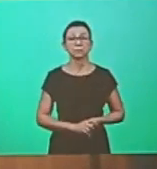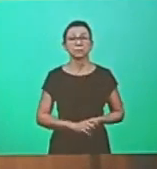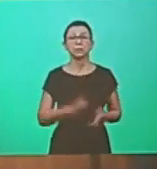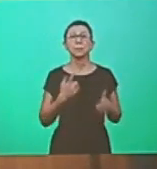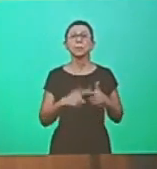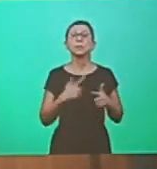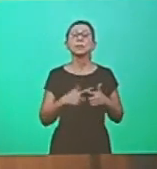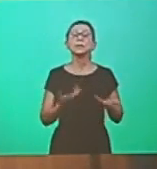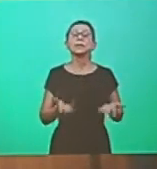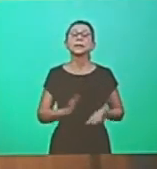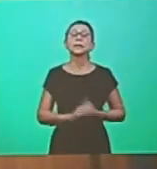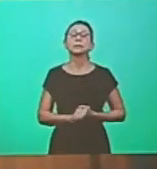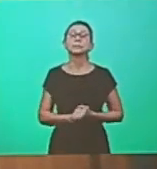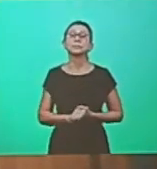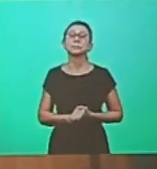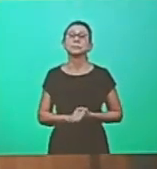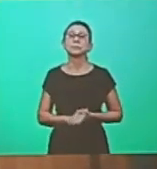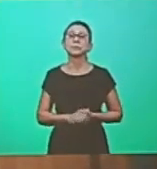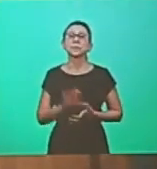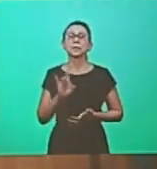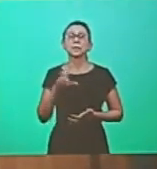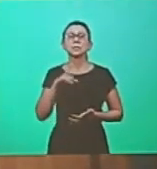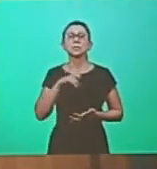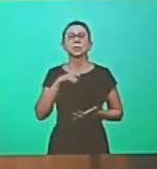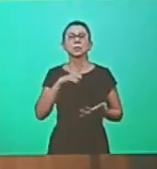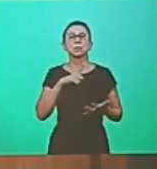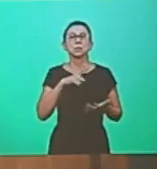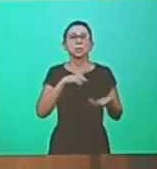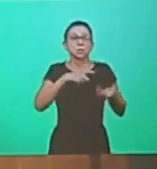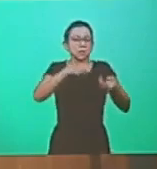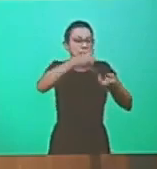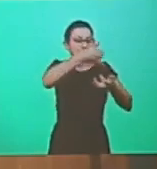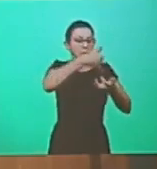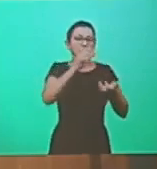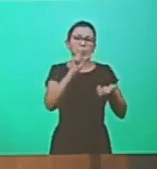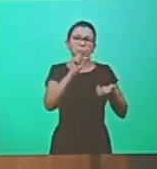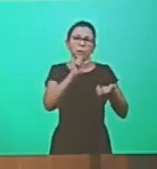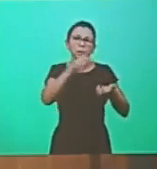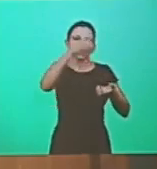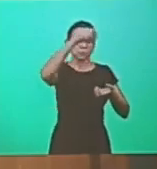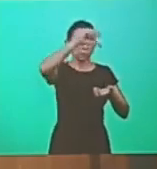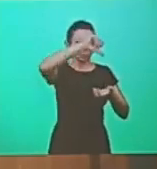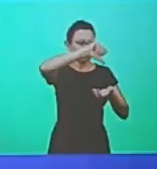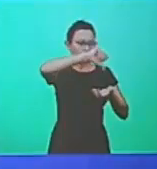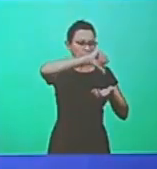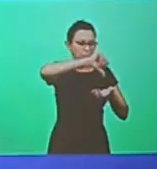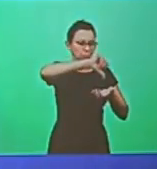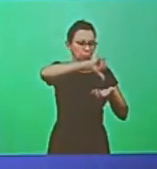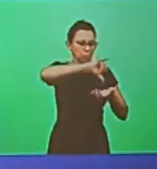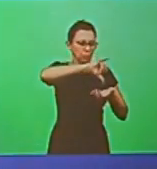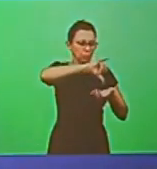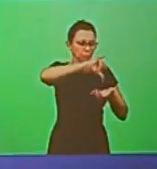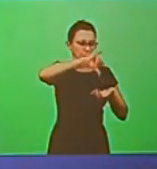And the foolish woman, they didn't have the extra oil. They just had their lamps.